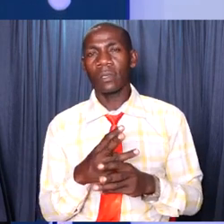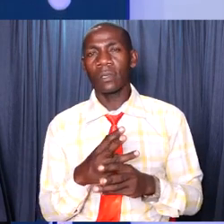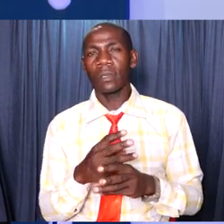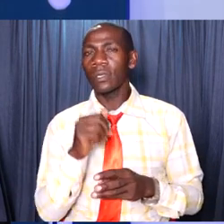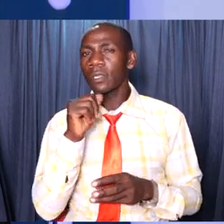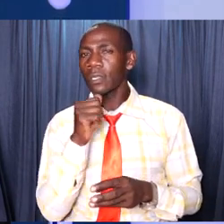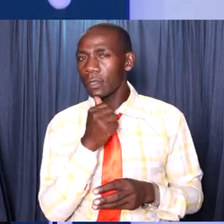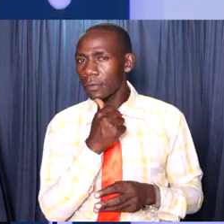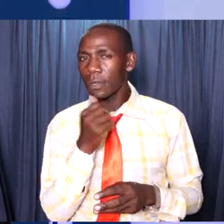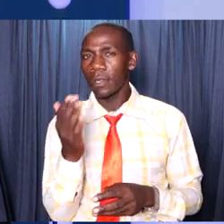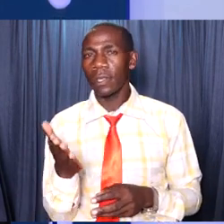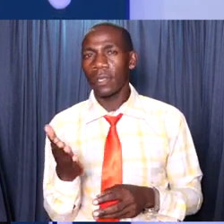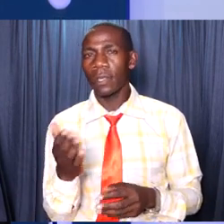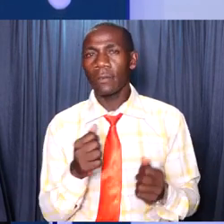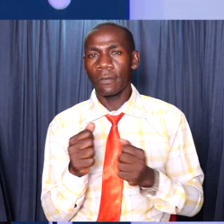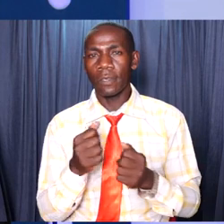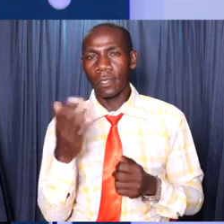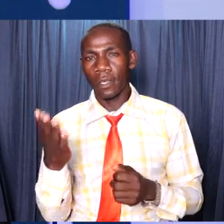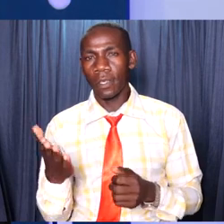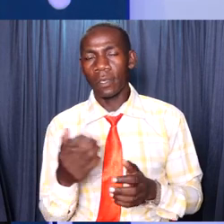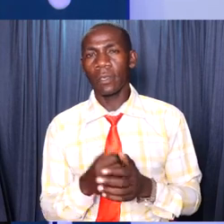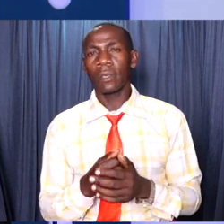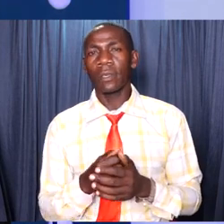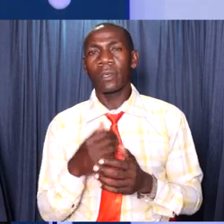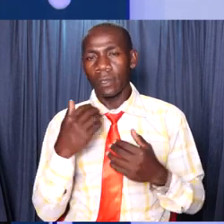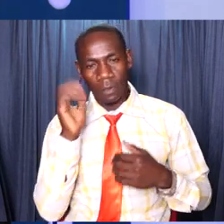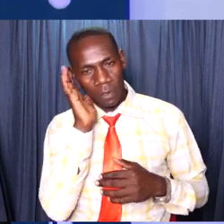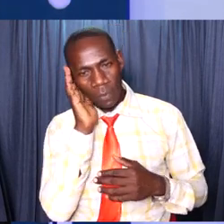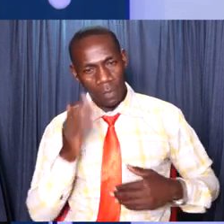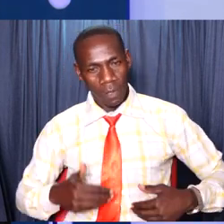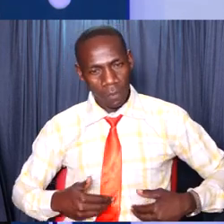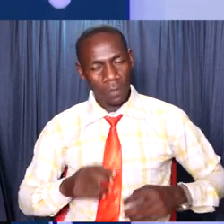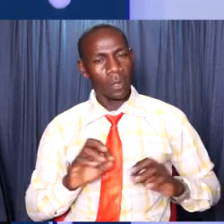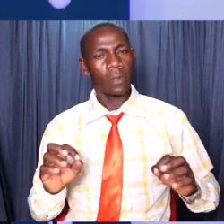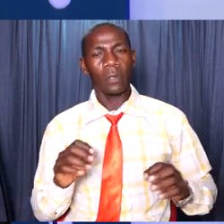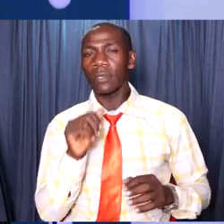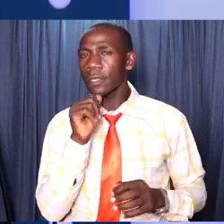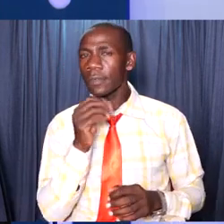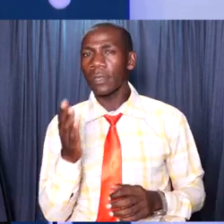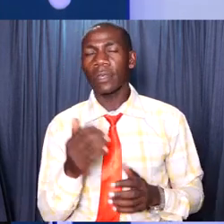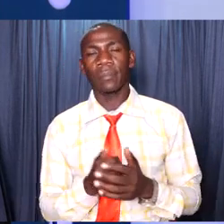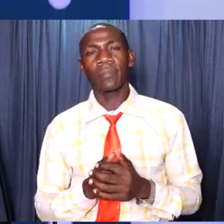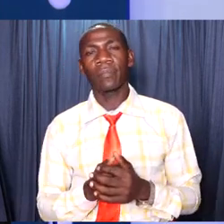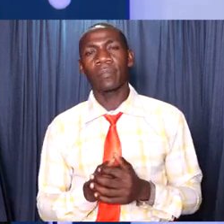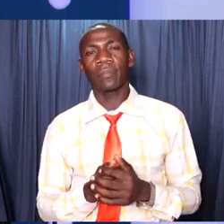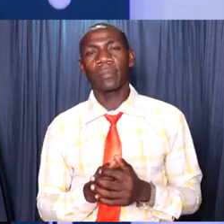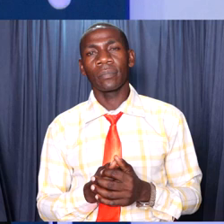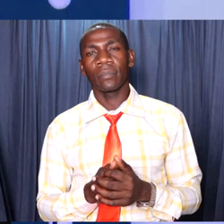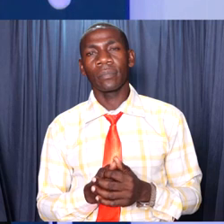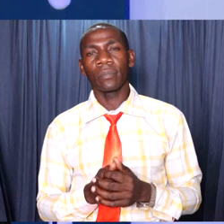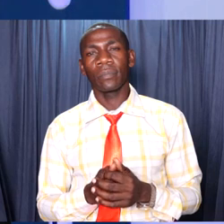world, there's tribulation. Vita viko. Fights are there. Kwa njaa kuko. Going without food is there too. Dhiki iko. Tribulation is there too.